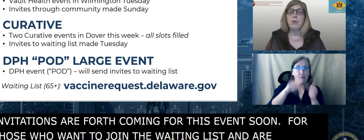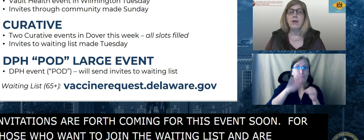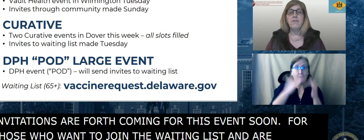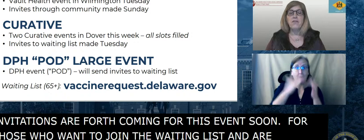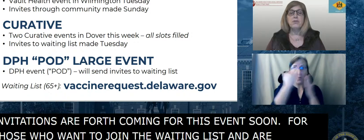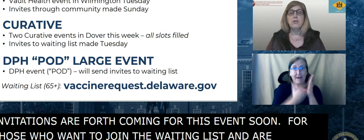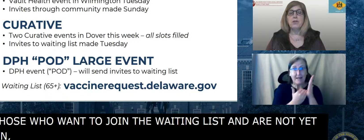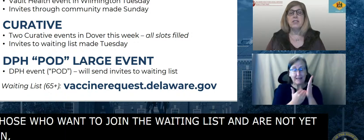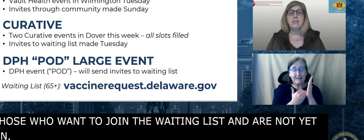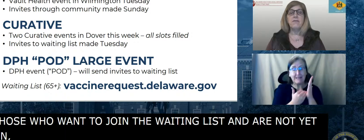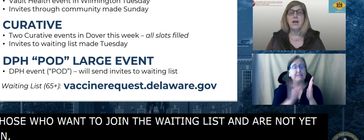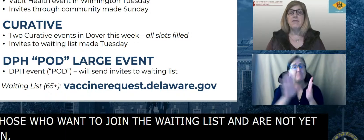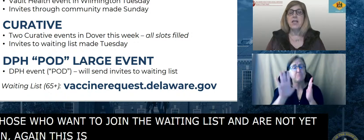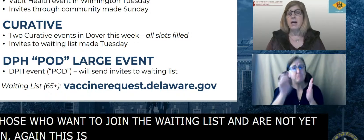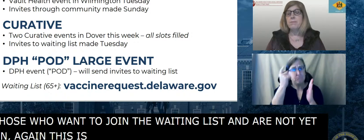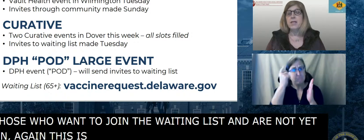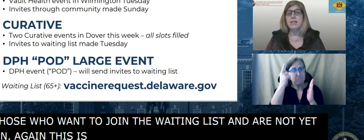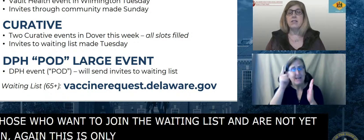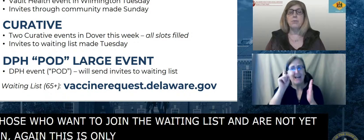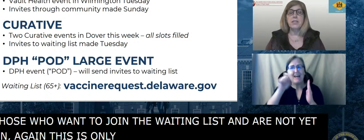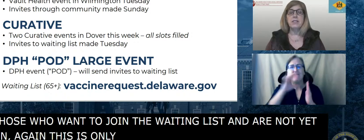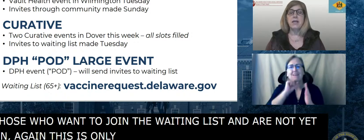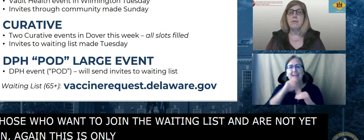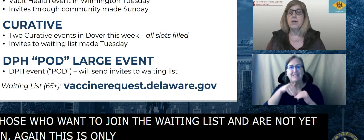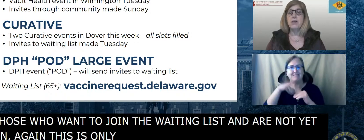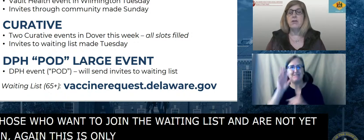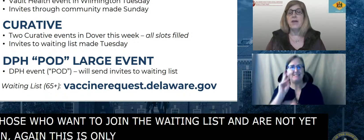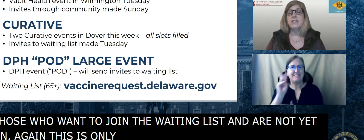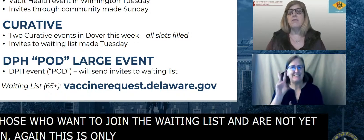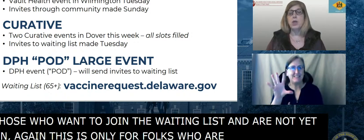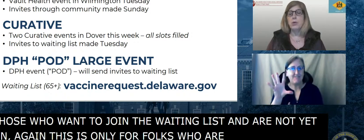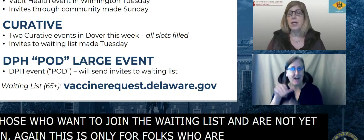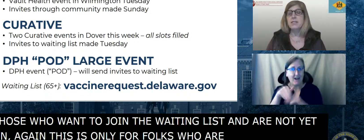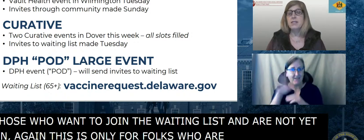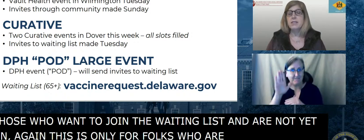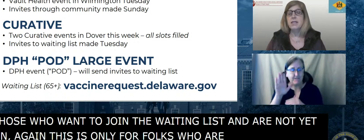this is only for folks who are 65 and up at this point in time, but go to